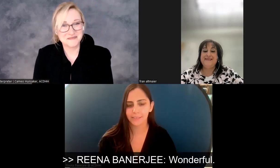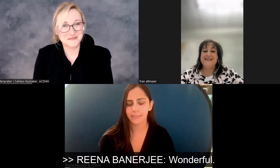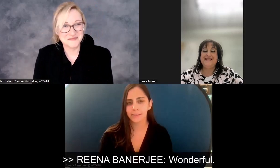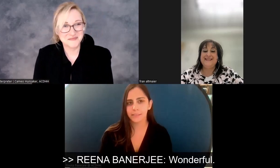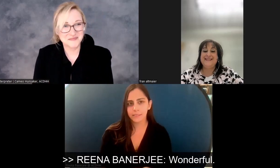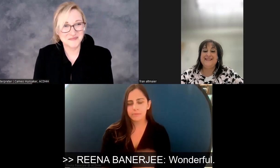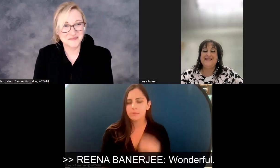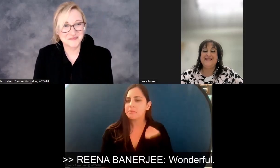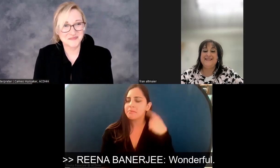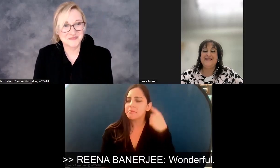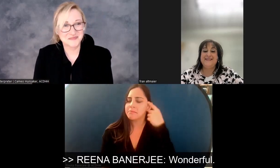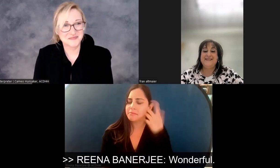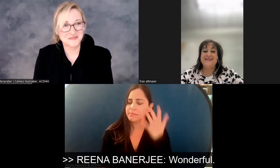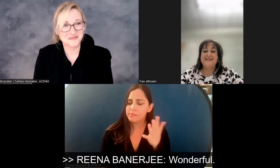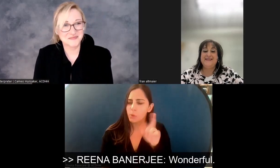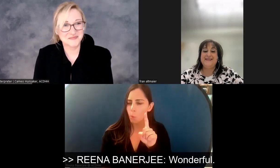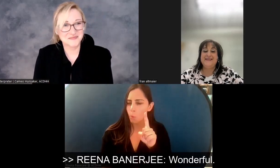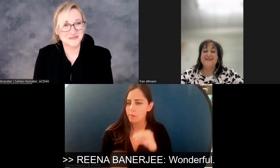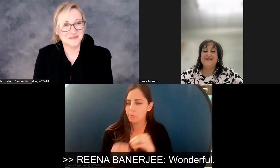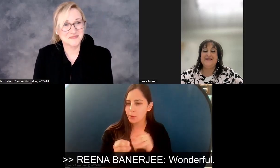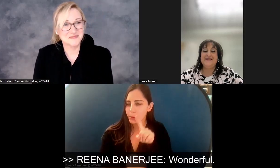Wonderful.